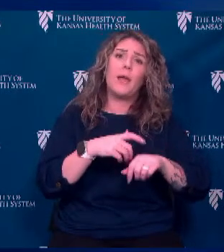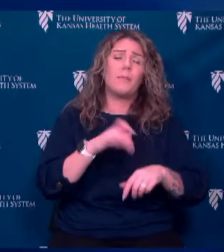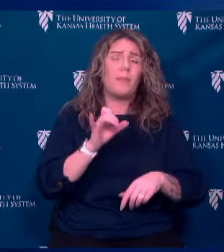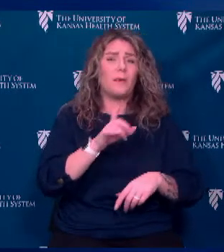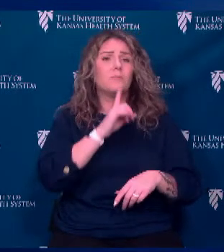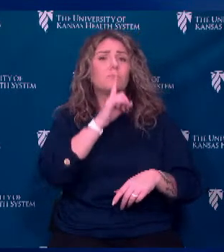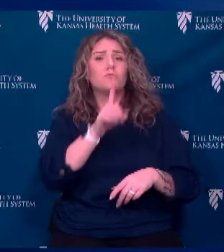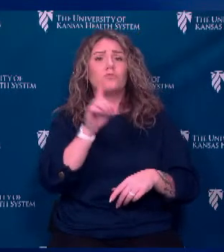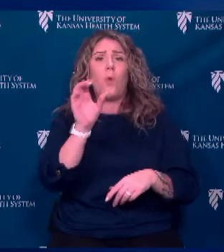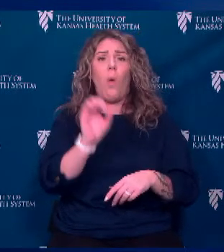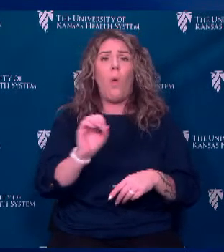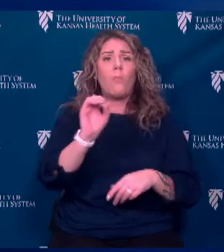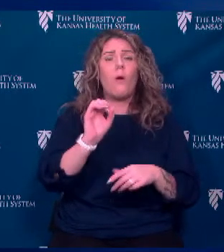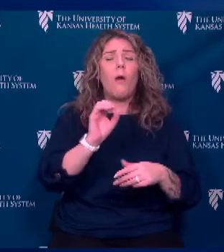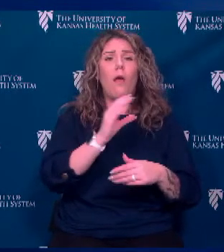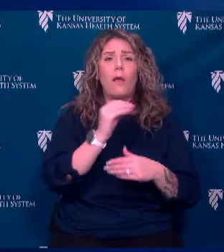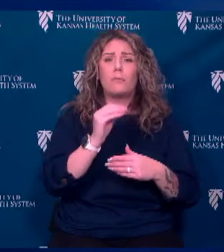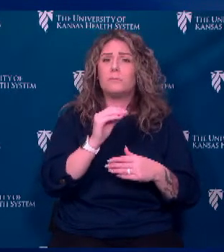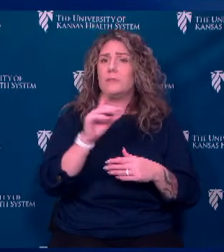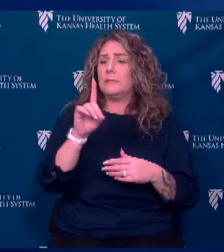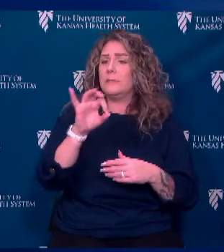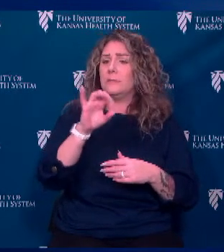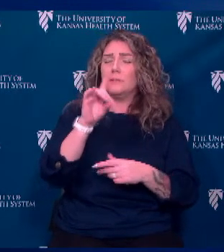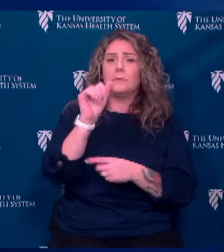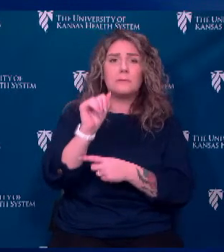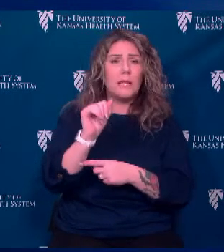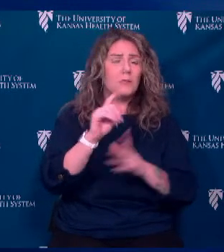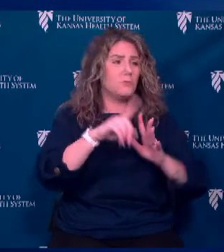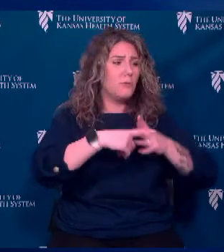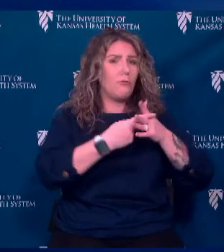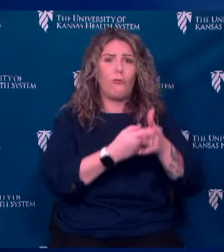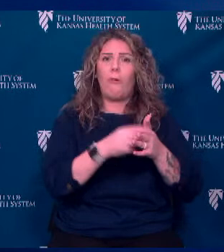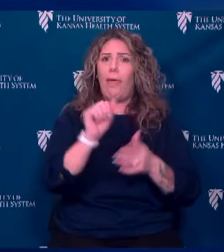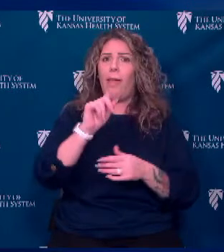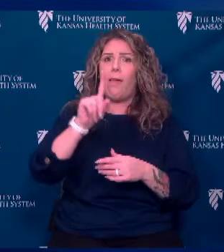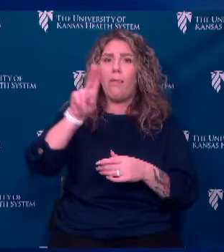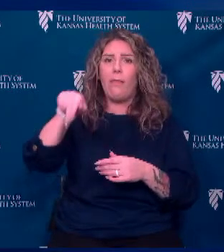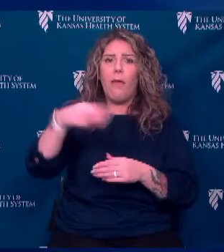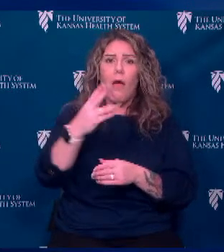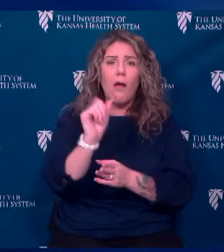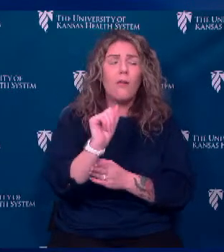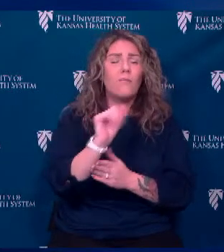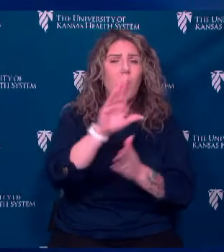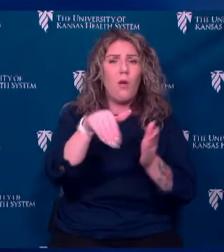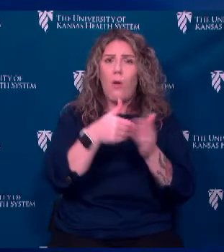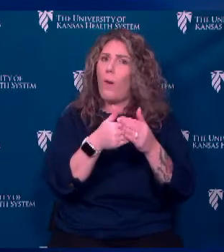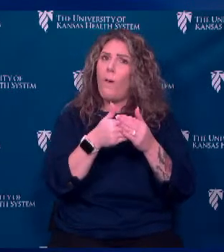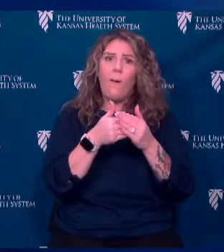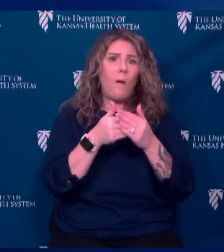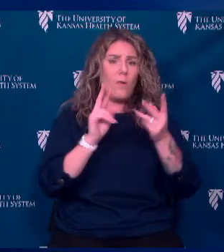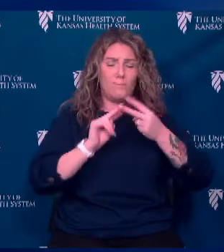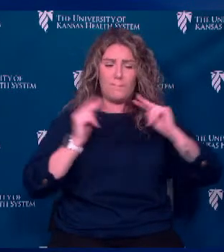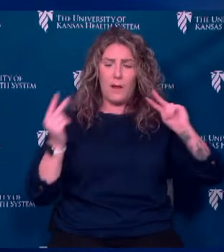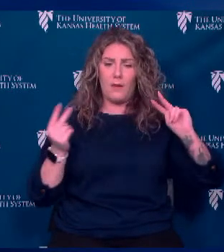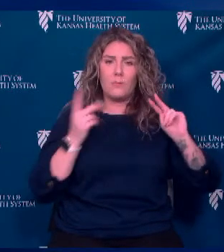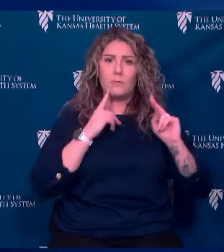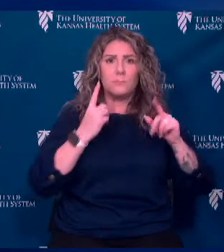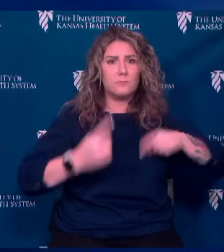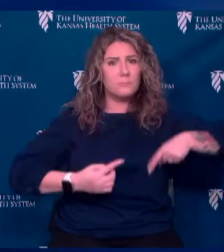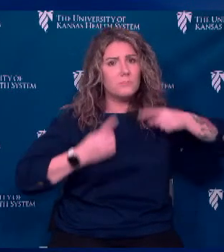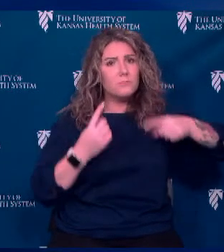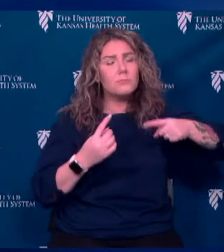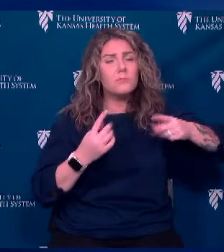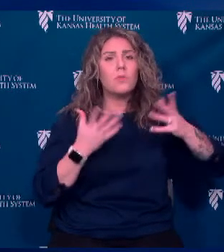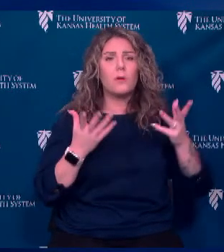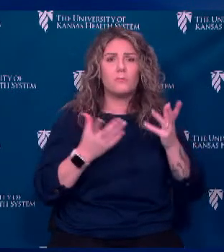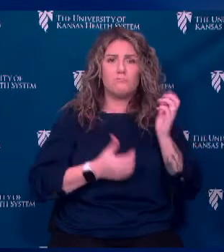with Omicron as well as the Delta, the original strain, the Alpha variant, all of the above. And that's a struggle, and it mostly